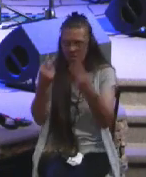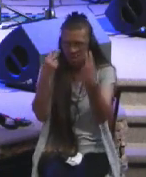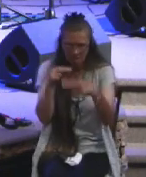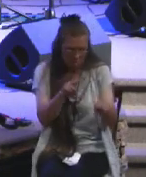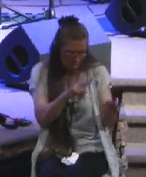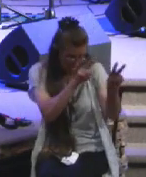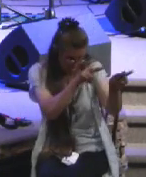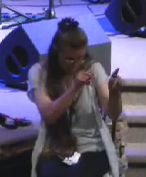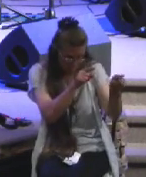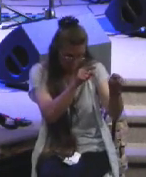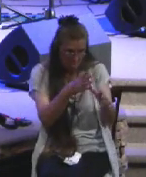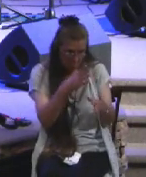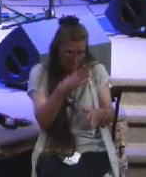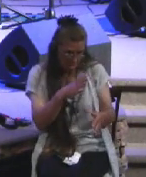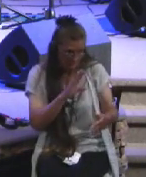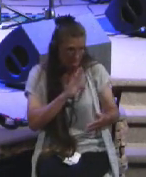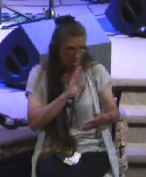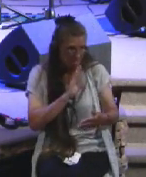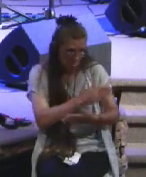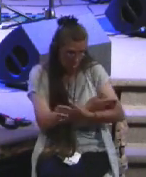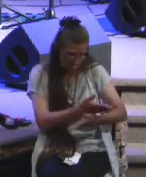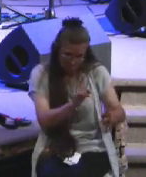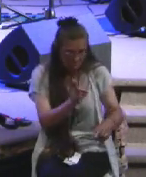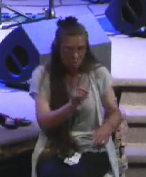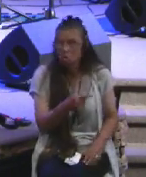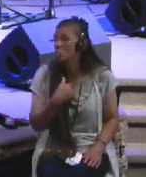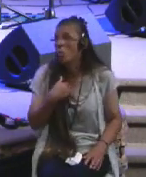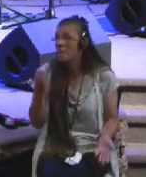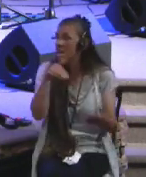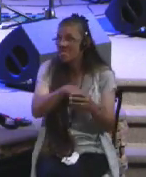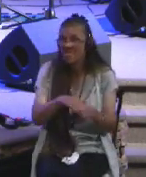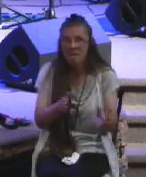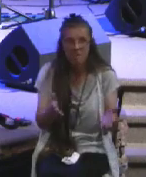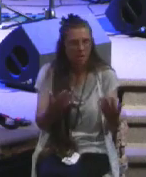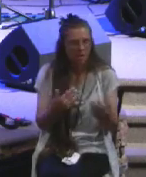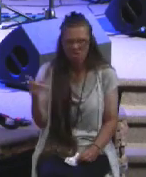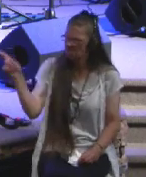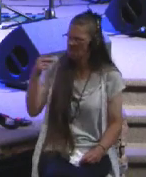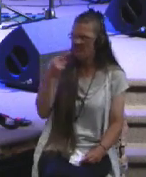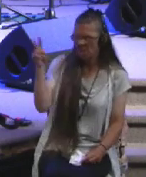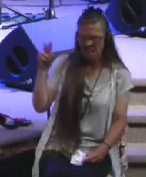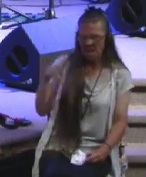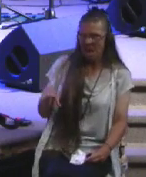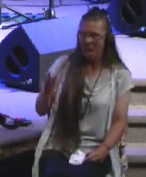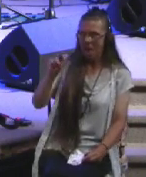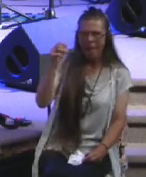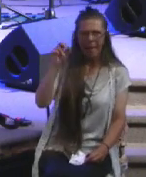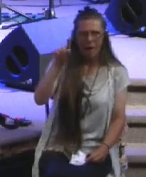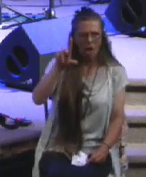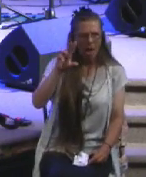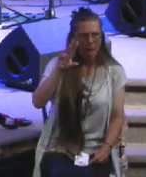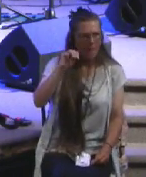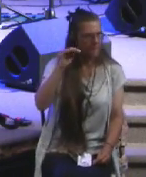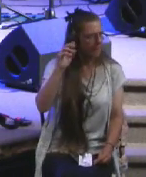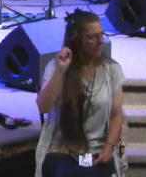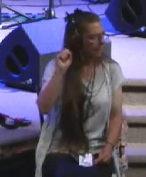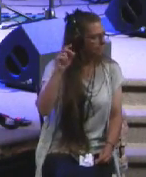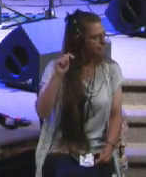daughter and my wife right there. Focus right there. She didn't want me even in the boat. She said I look like Marilyn Manson to her.